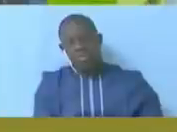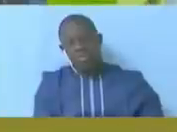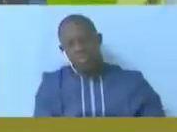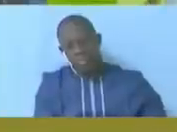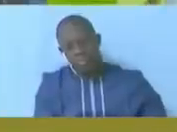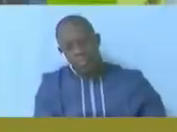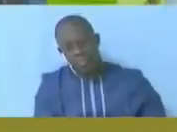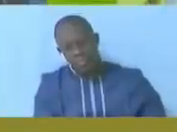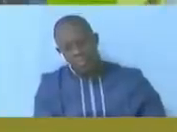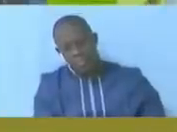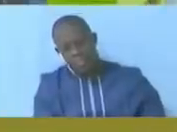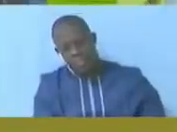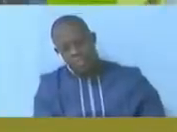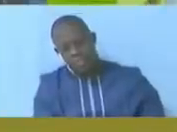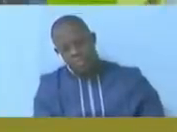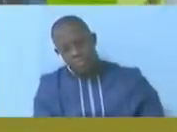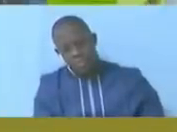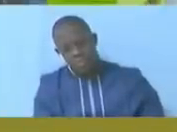Because